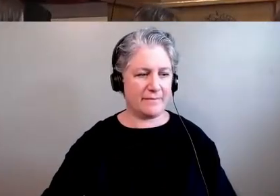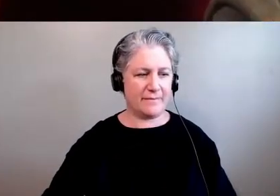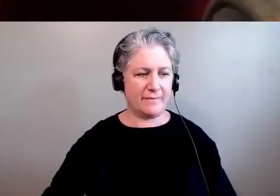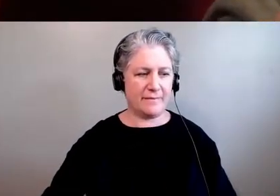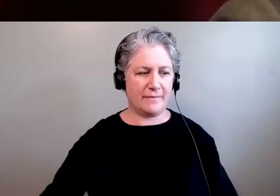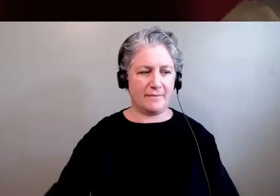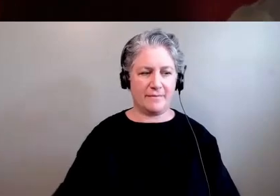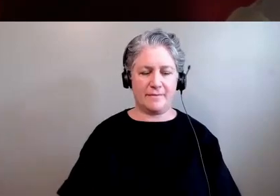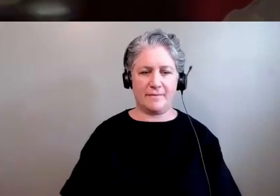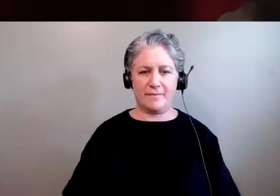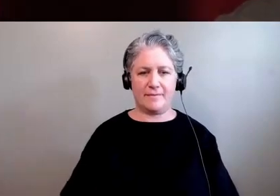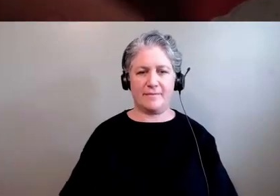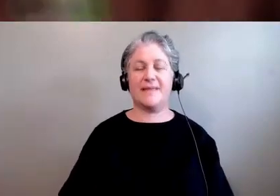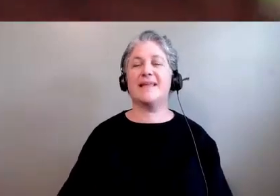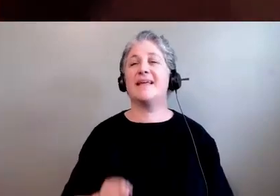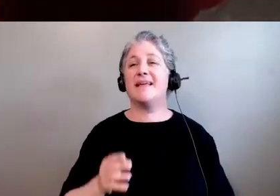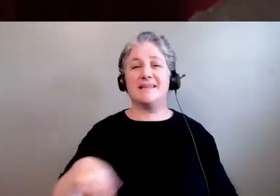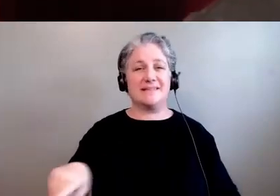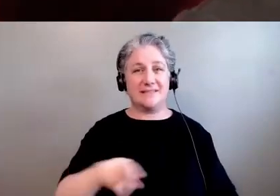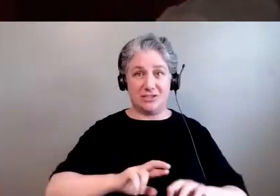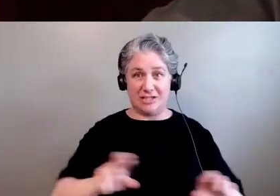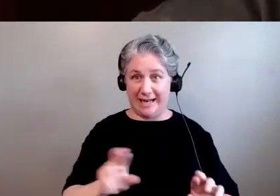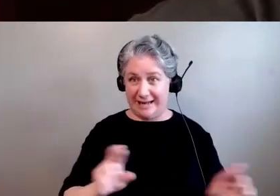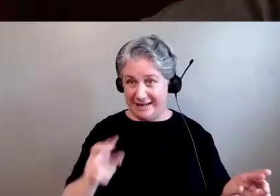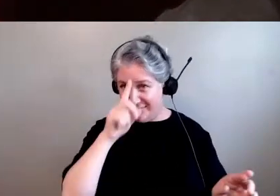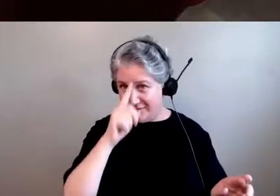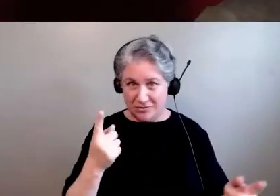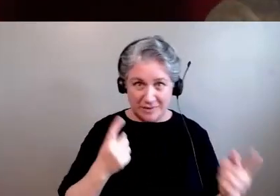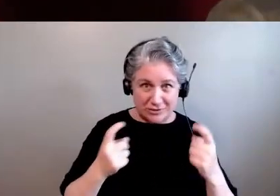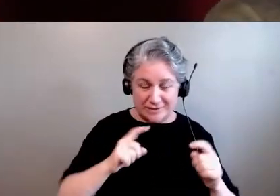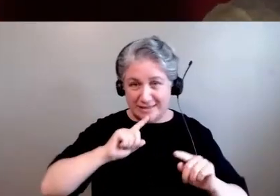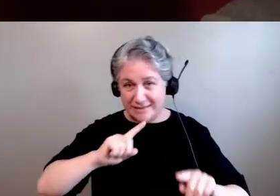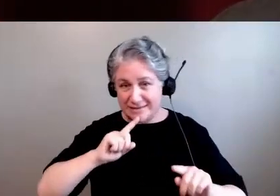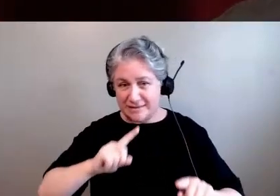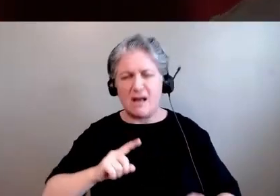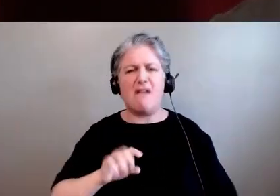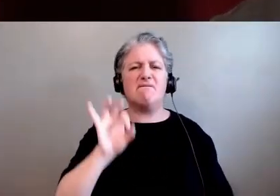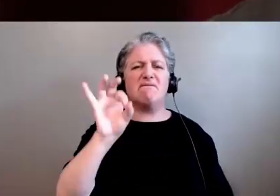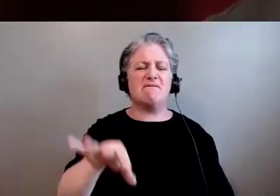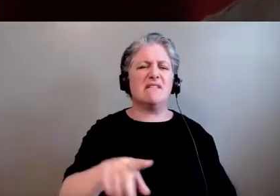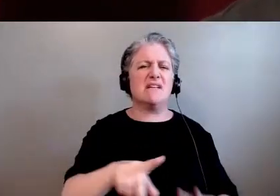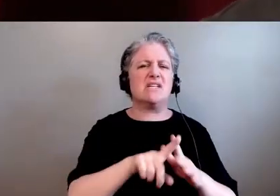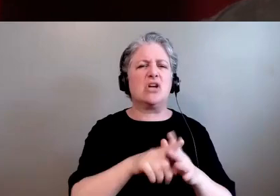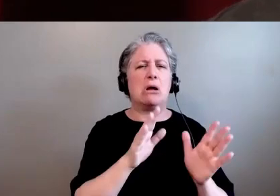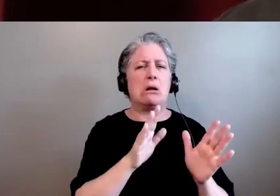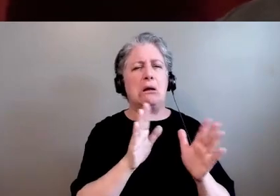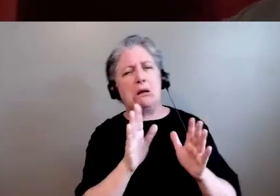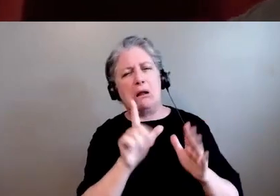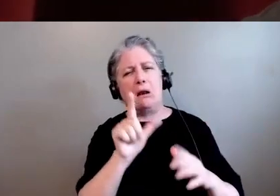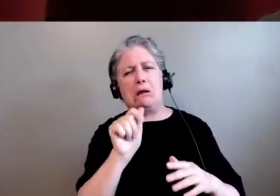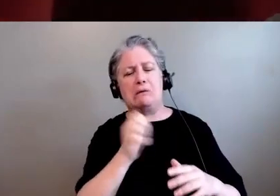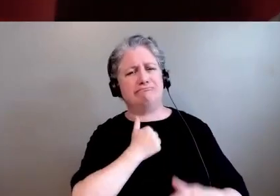So while everybody is getting ready for Q&A, what I'd like to say is, because we started just a touch late,